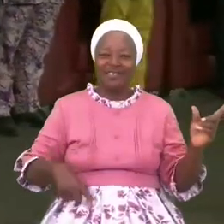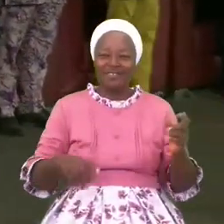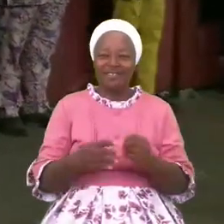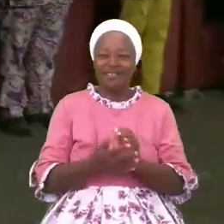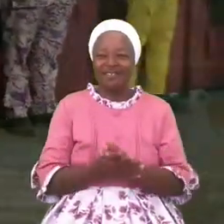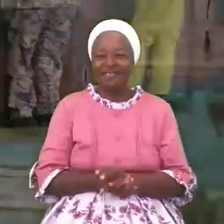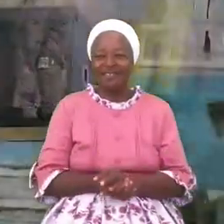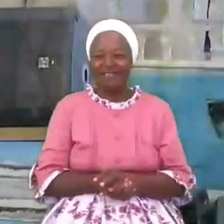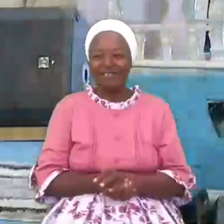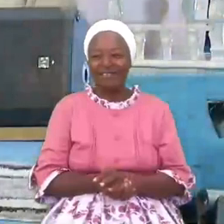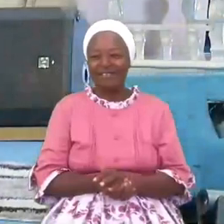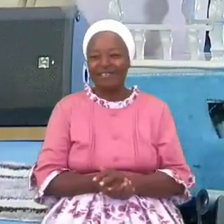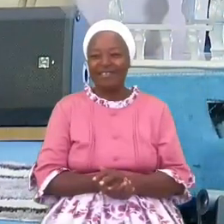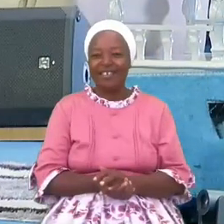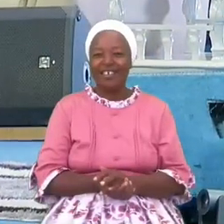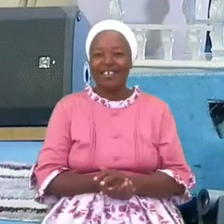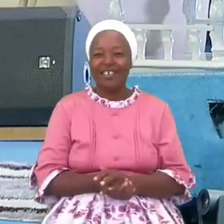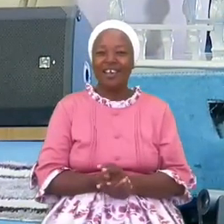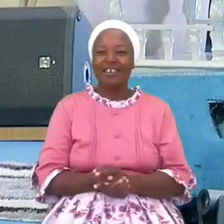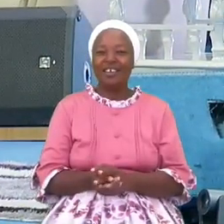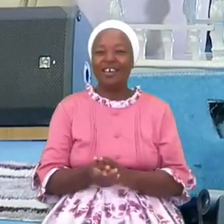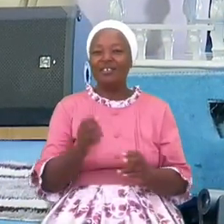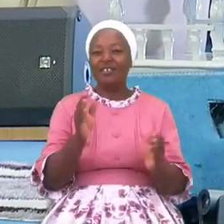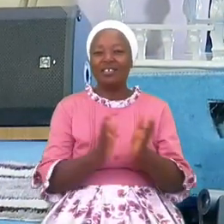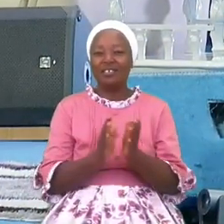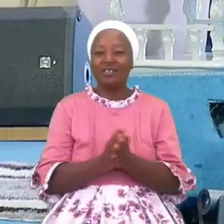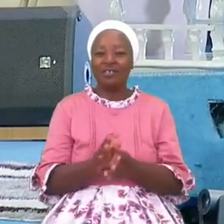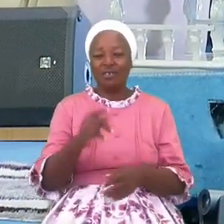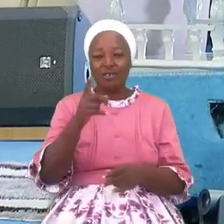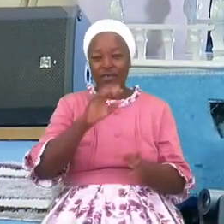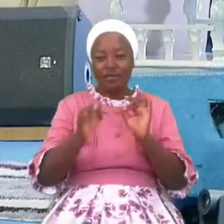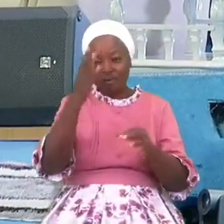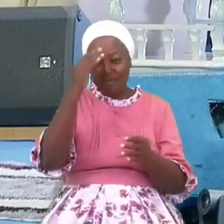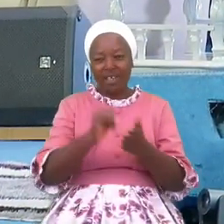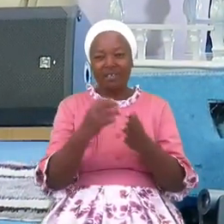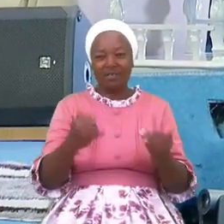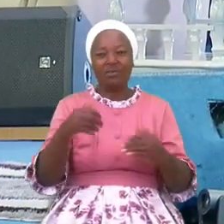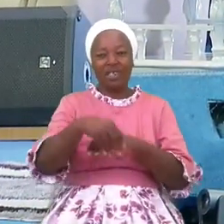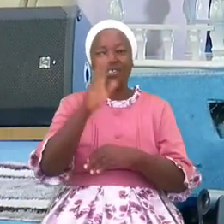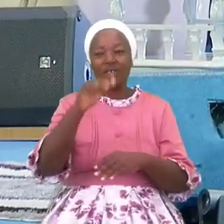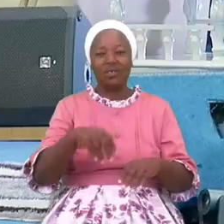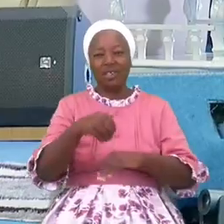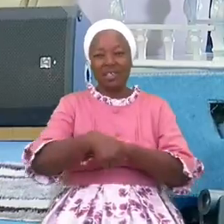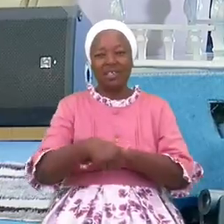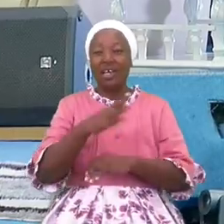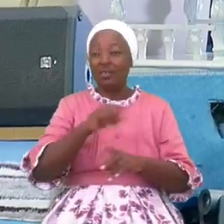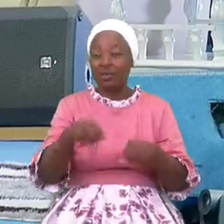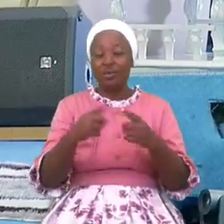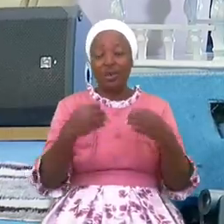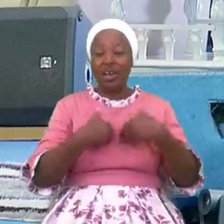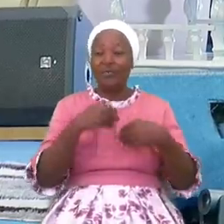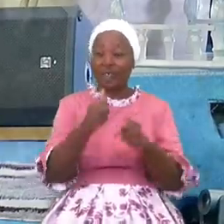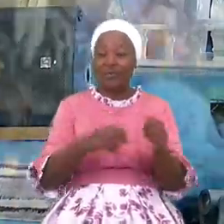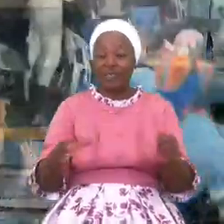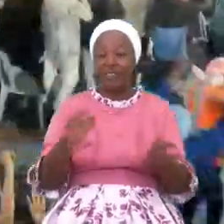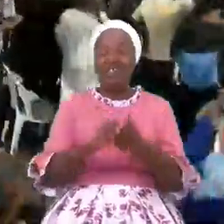night, and that you are going to have everything heaven has prepared for you, I said,